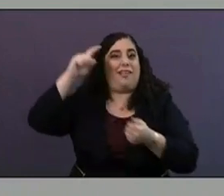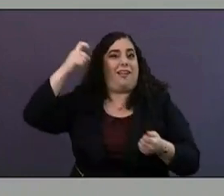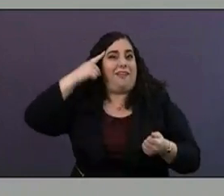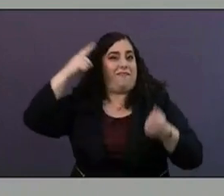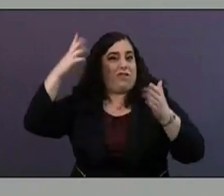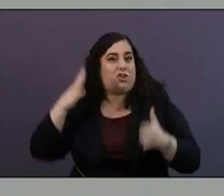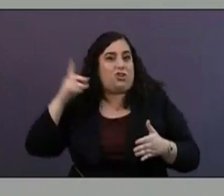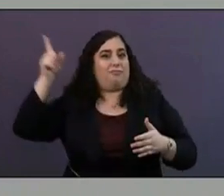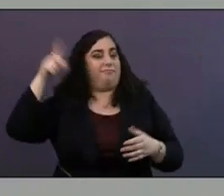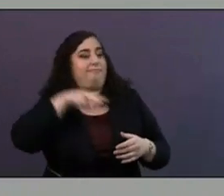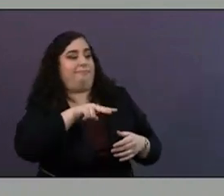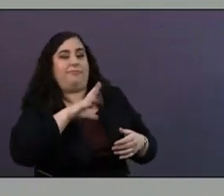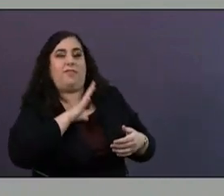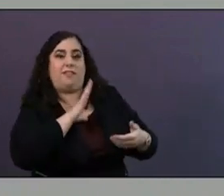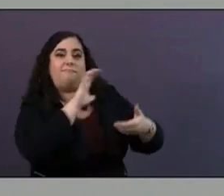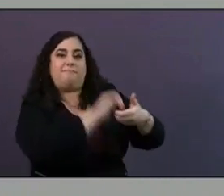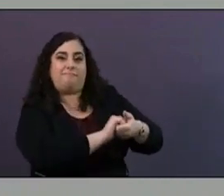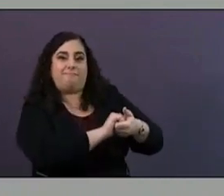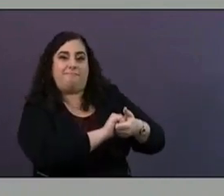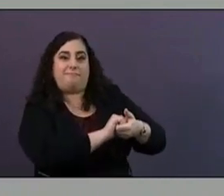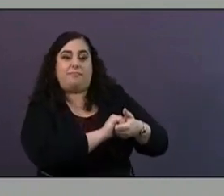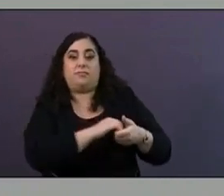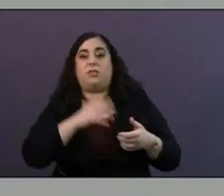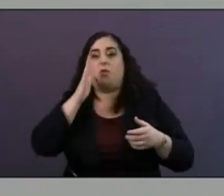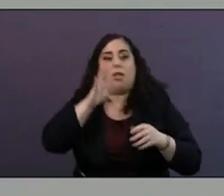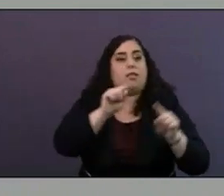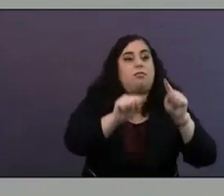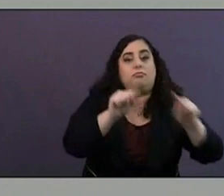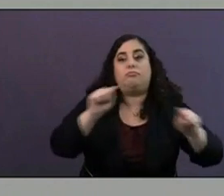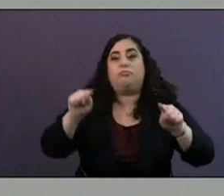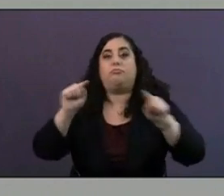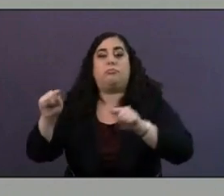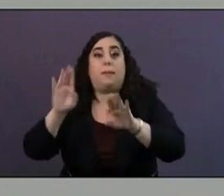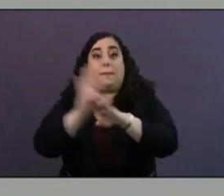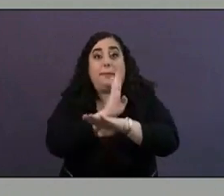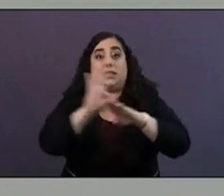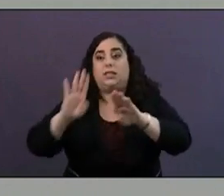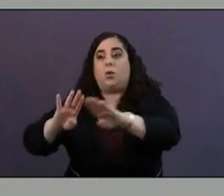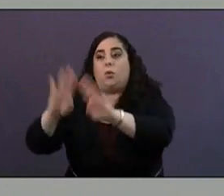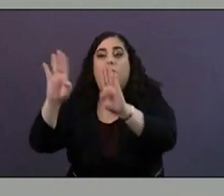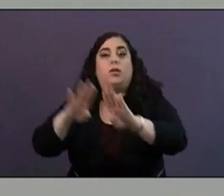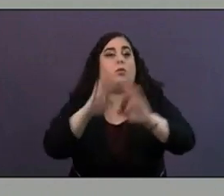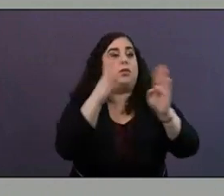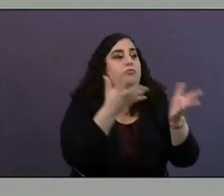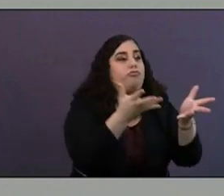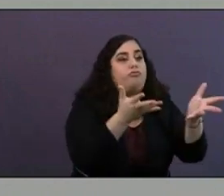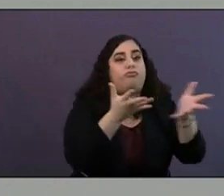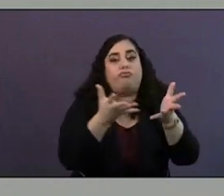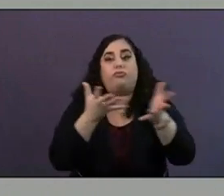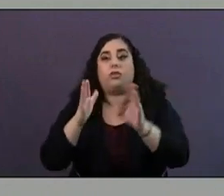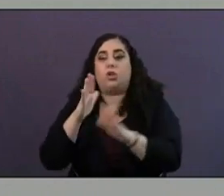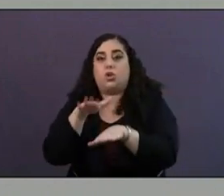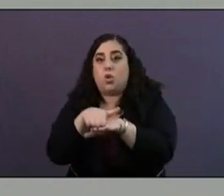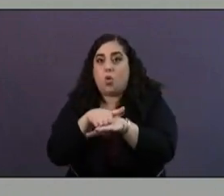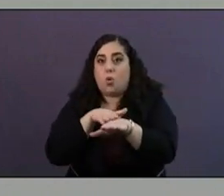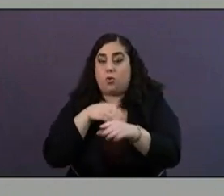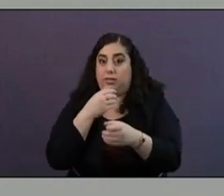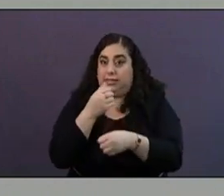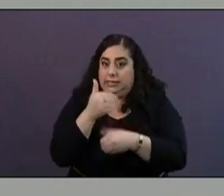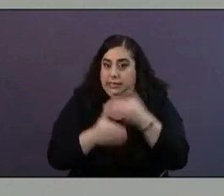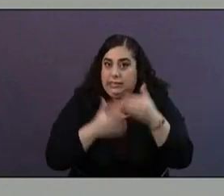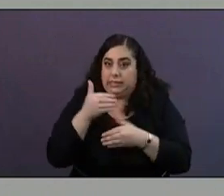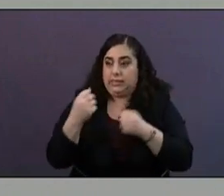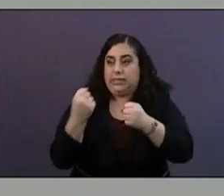region so that we're ready to open more businesses and services as safely and quickly as possible. And that's why I